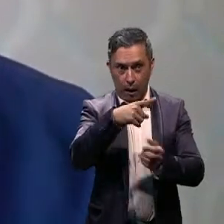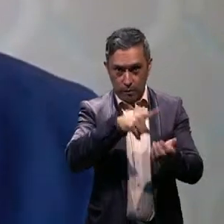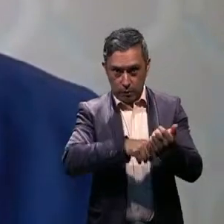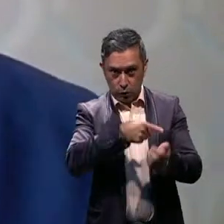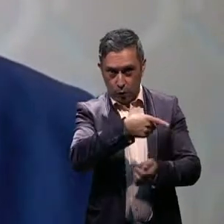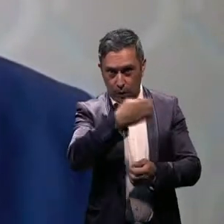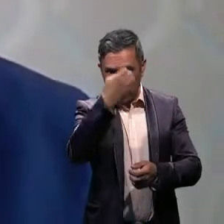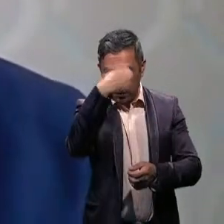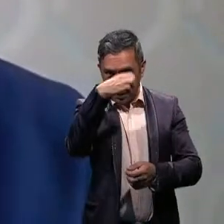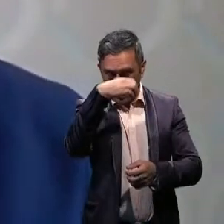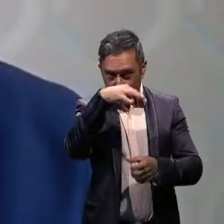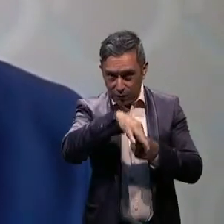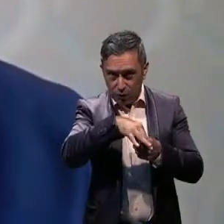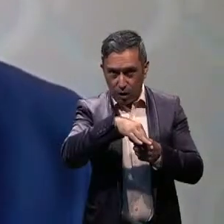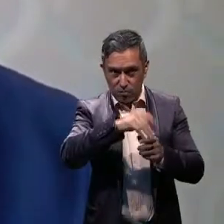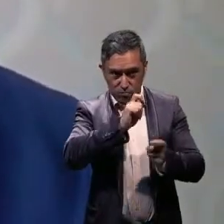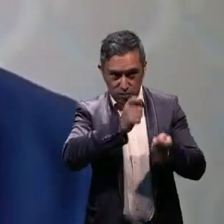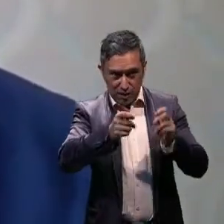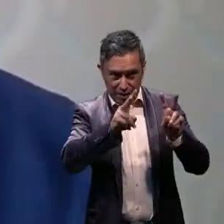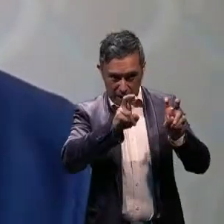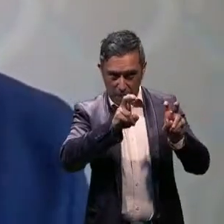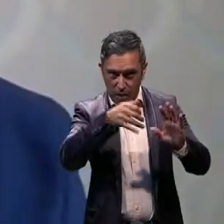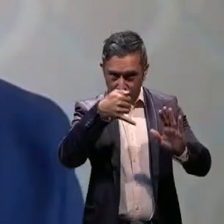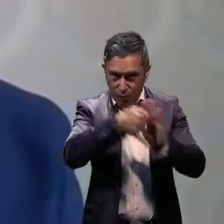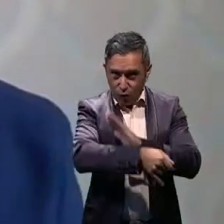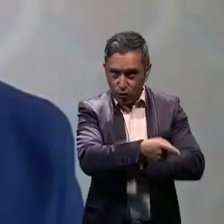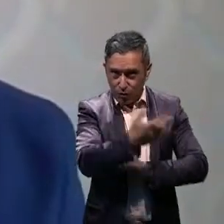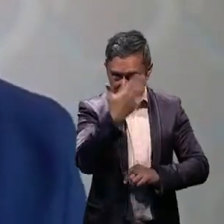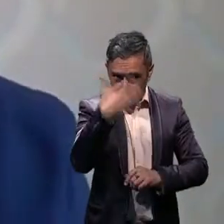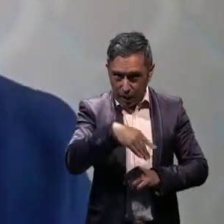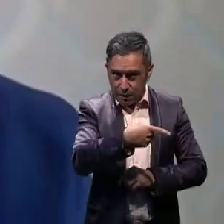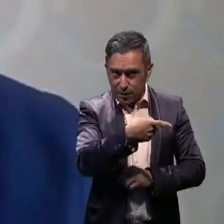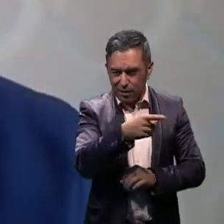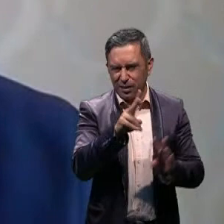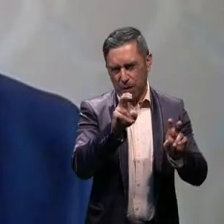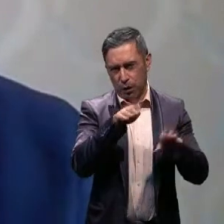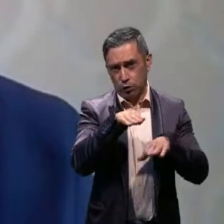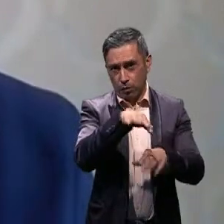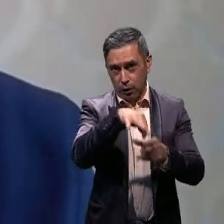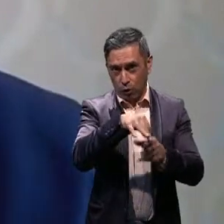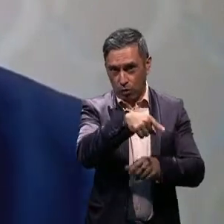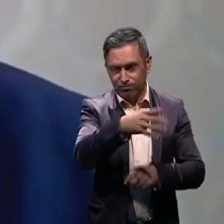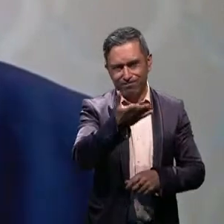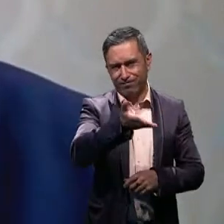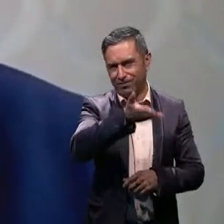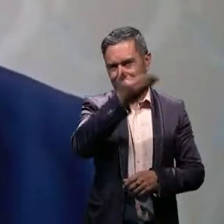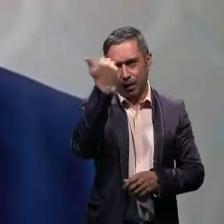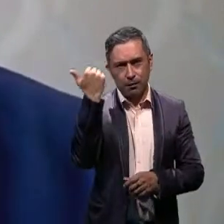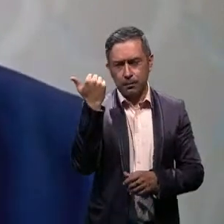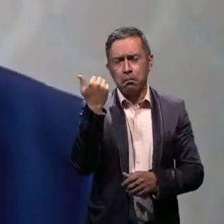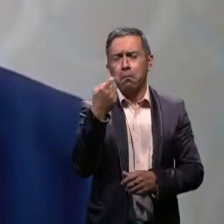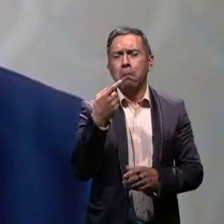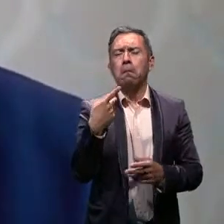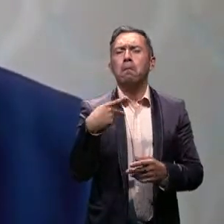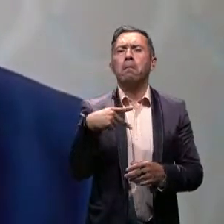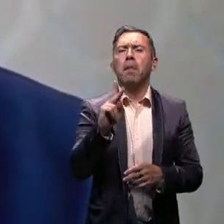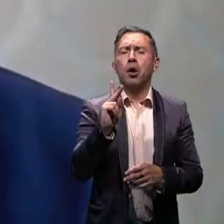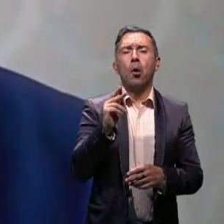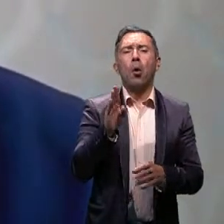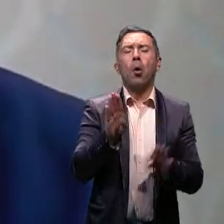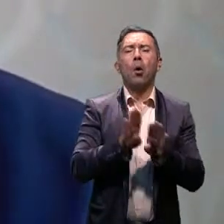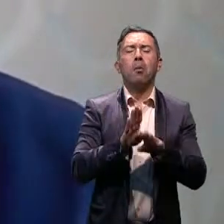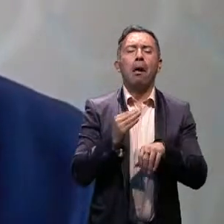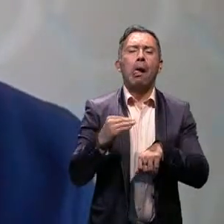not have technical experience, serious technical experience in the electoral matters, but they use